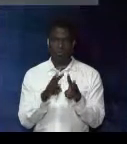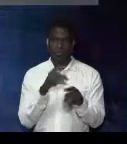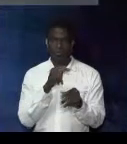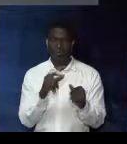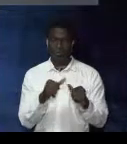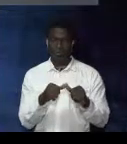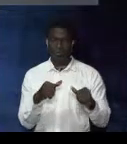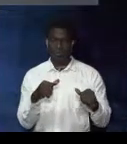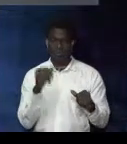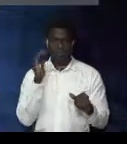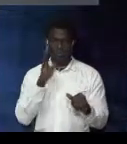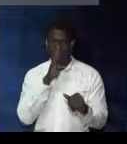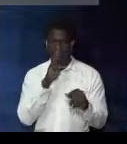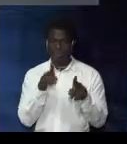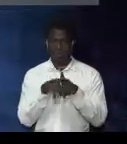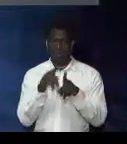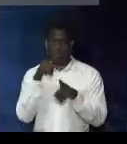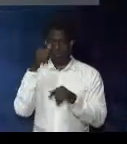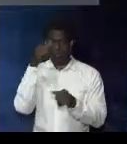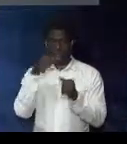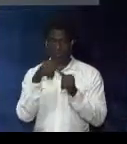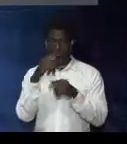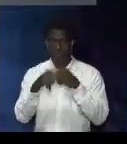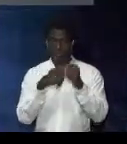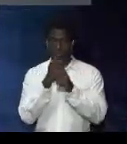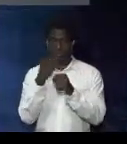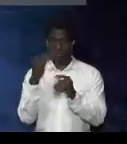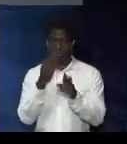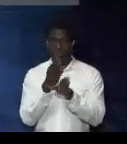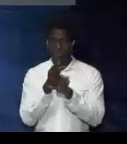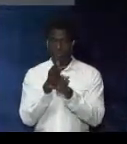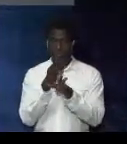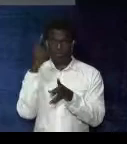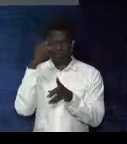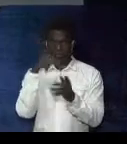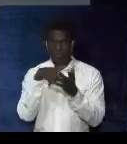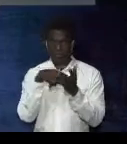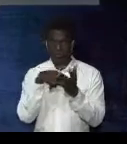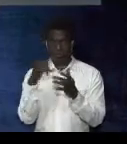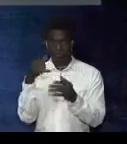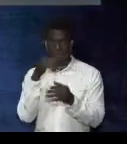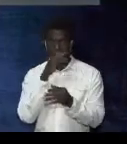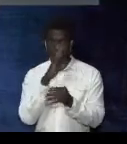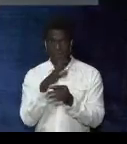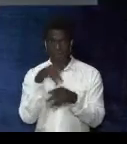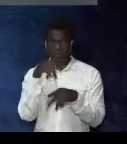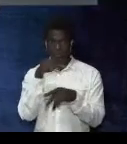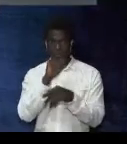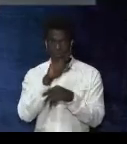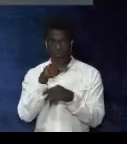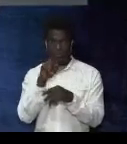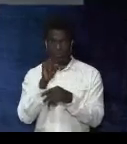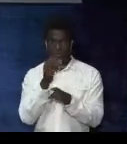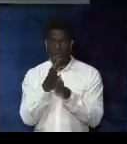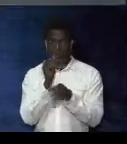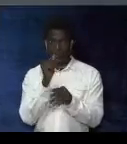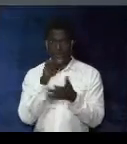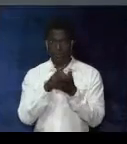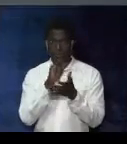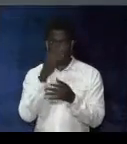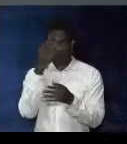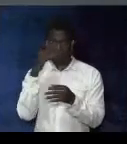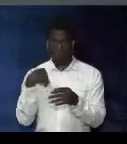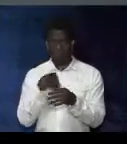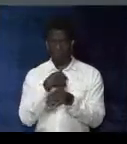you remember the type of lines that hold this property? They are parallel lines. That is why we call it